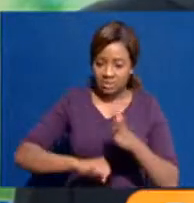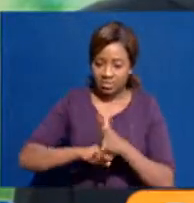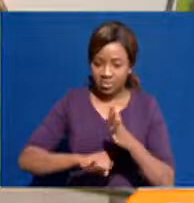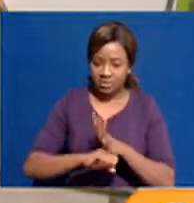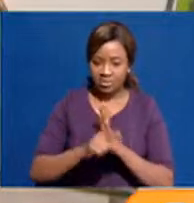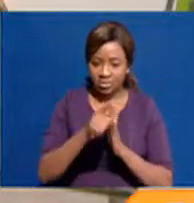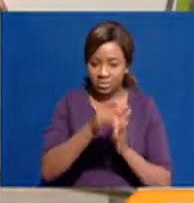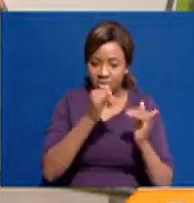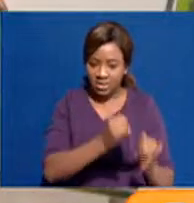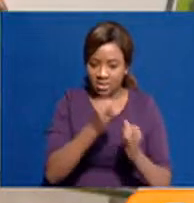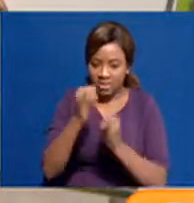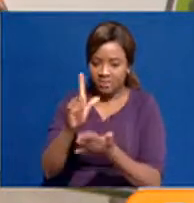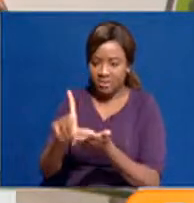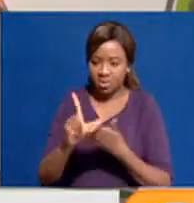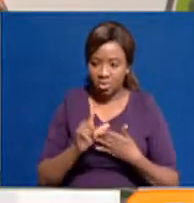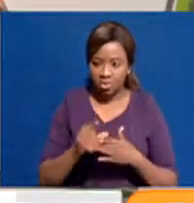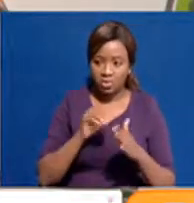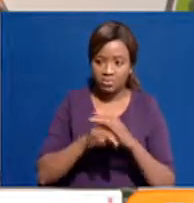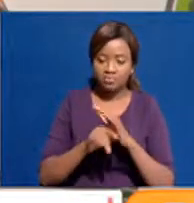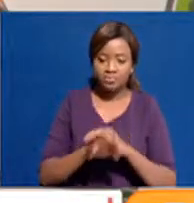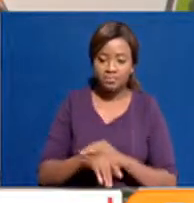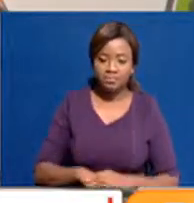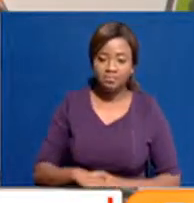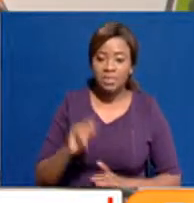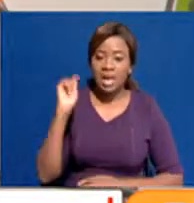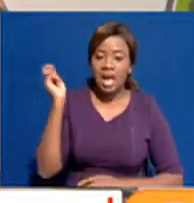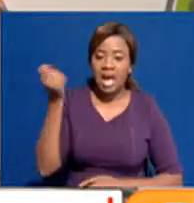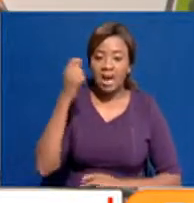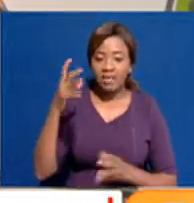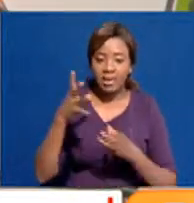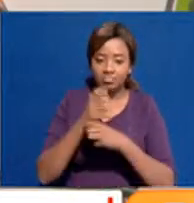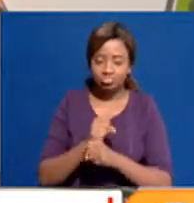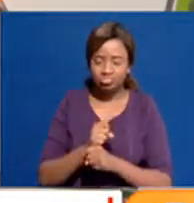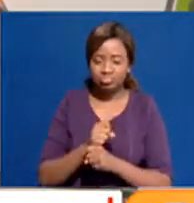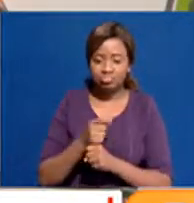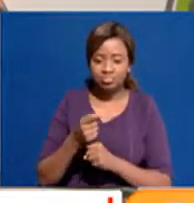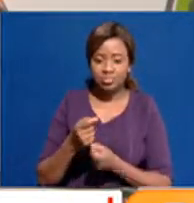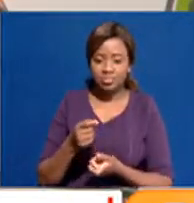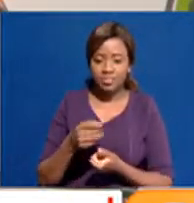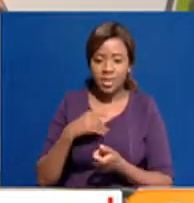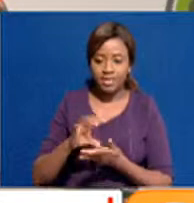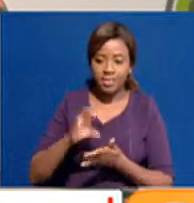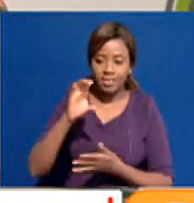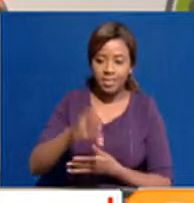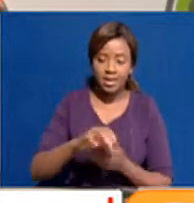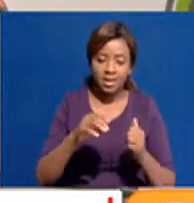applications. Account, Arambe DT, was able to inject new